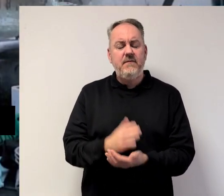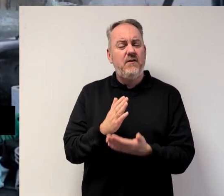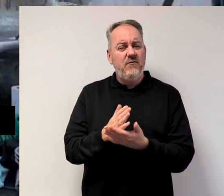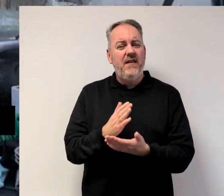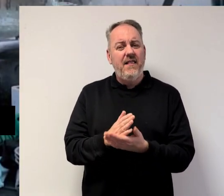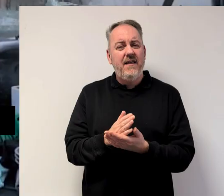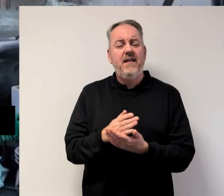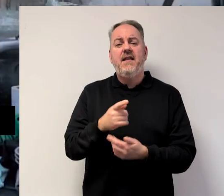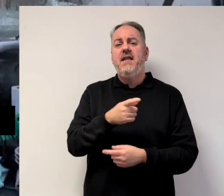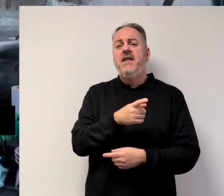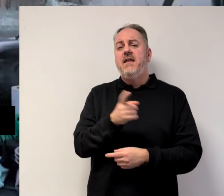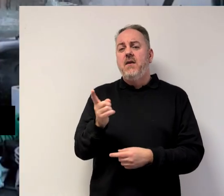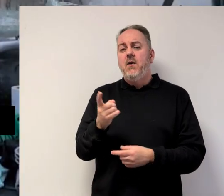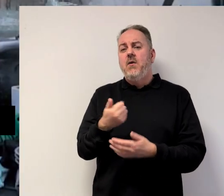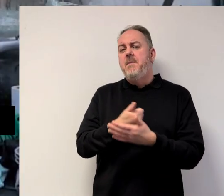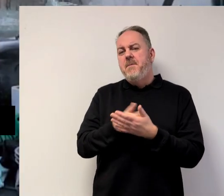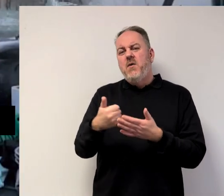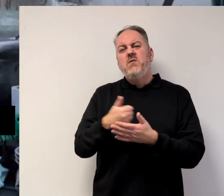in.